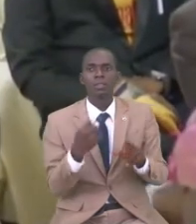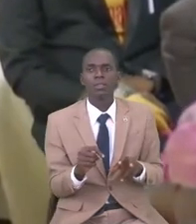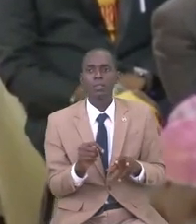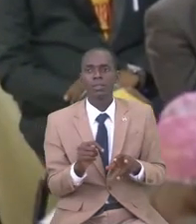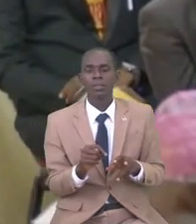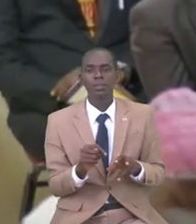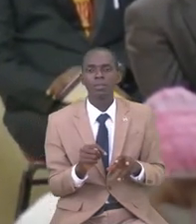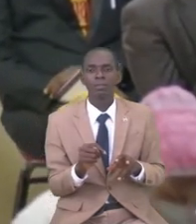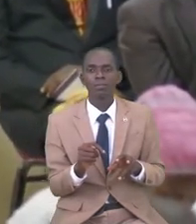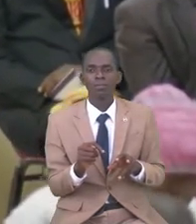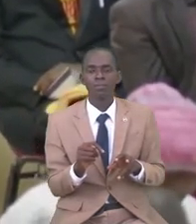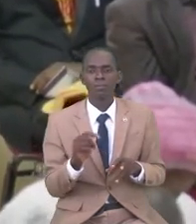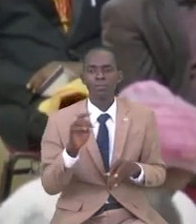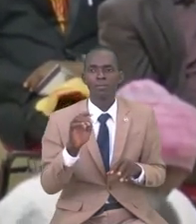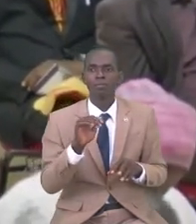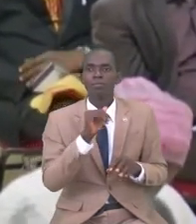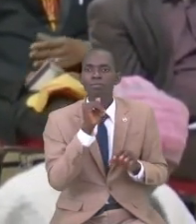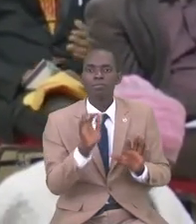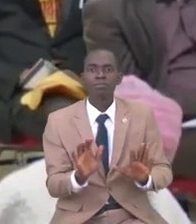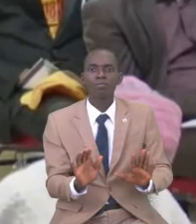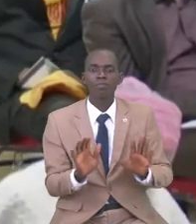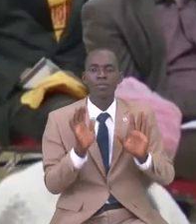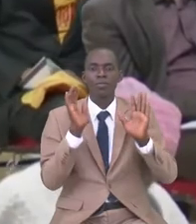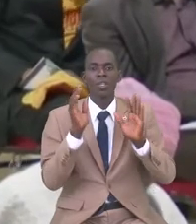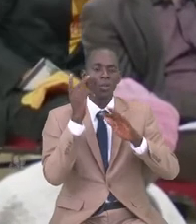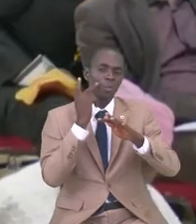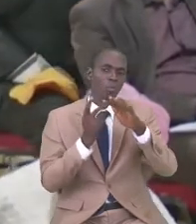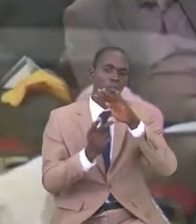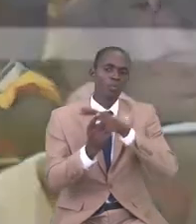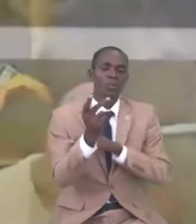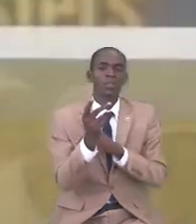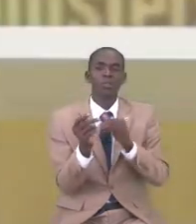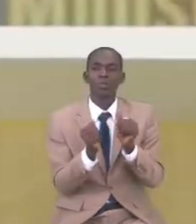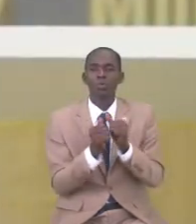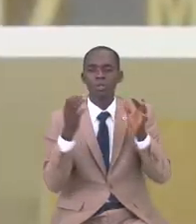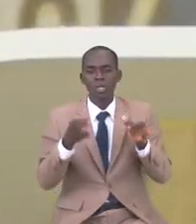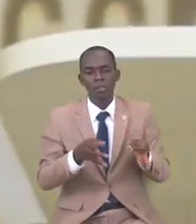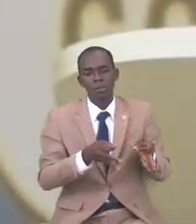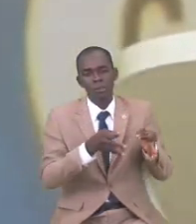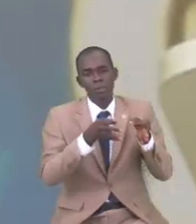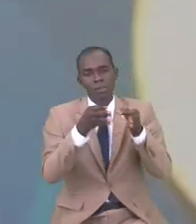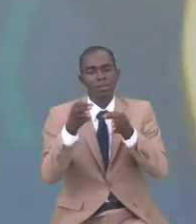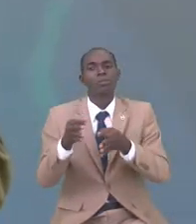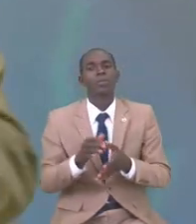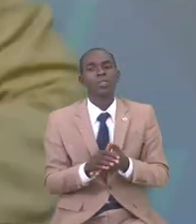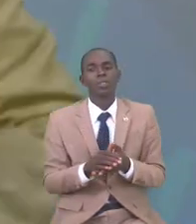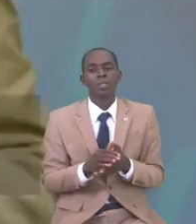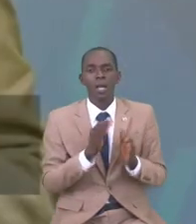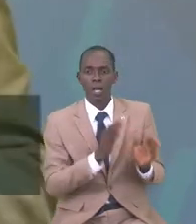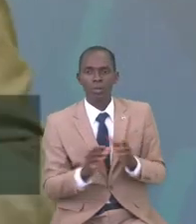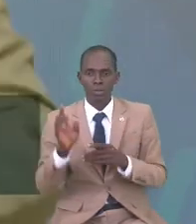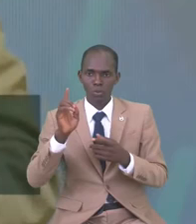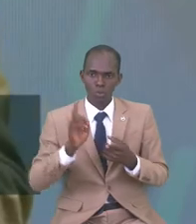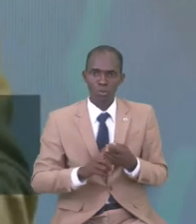prophecy without lingering. According to my word. Can